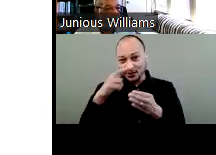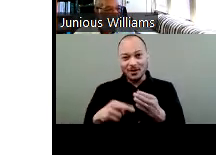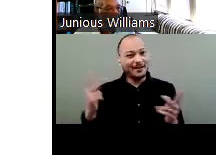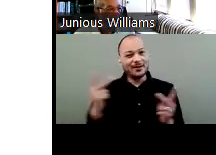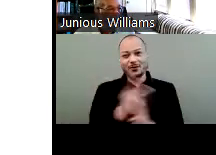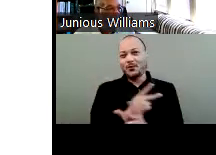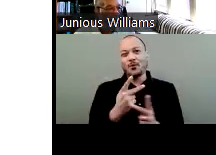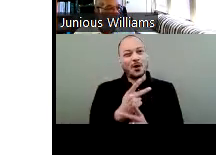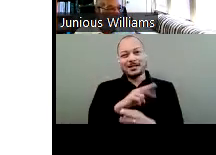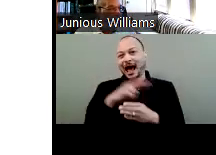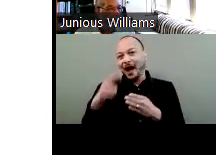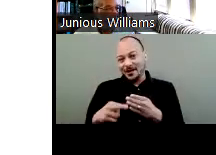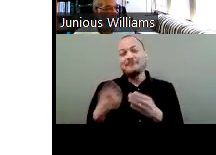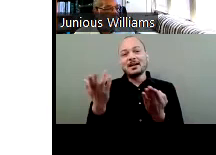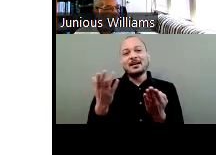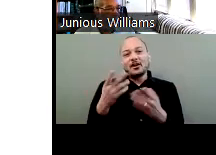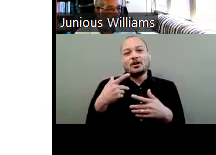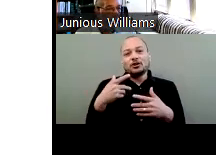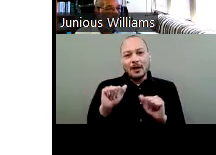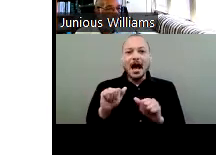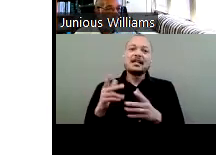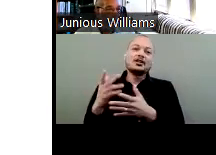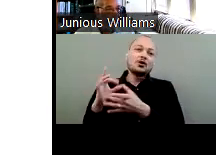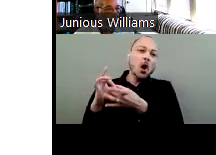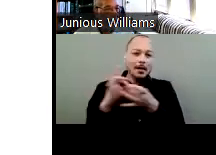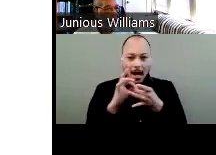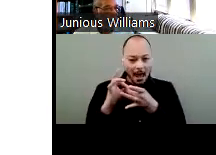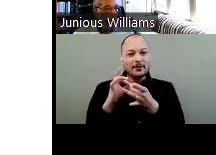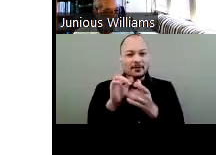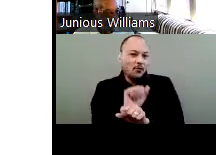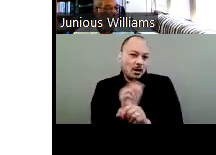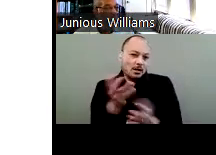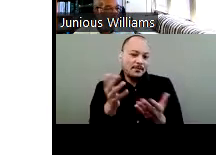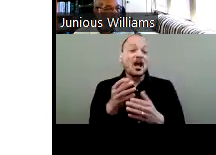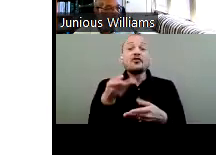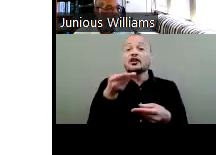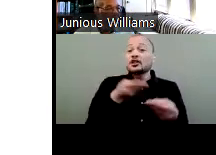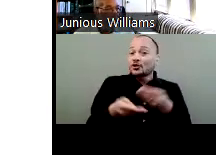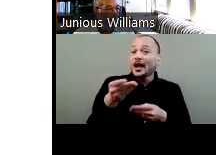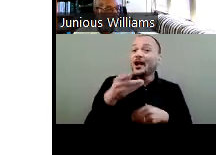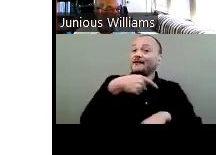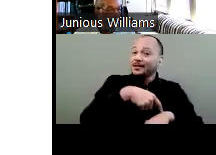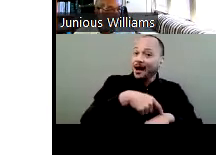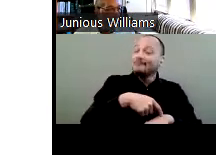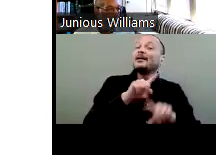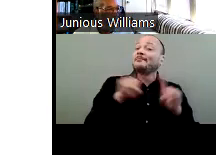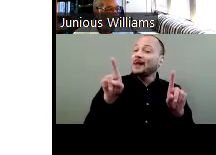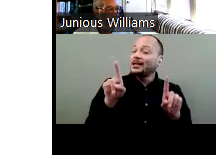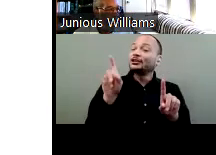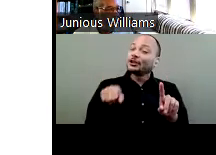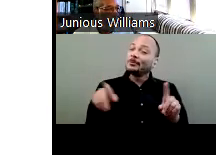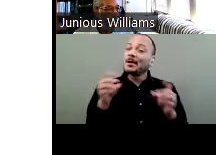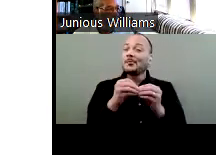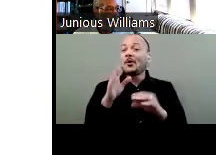possible outcome of trying to do the collaborative work. There's a trade-off in time, but it should be more